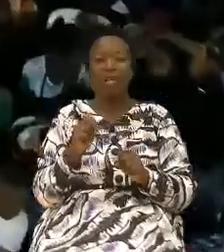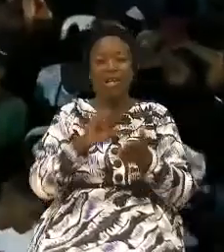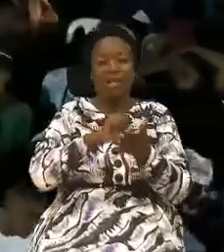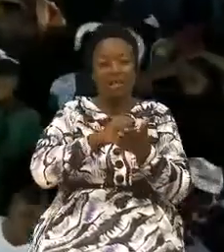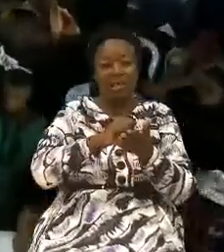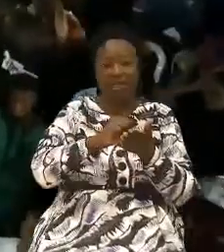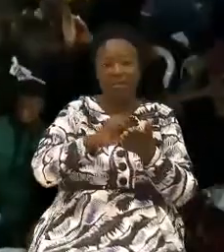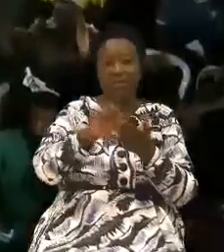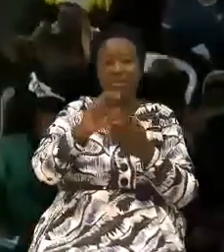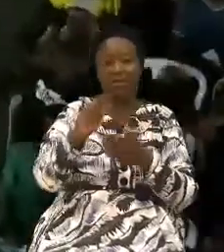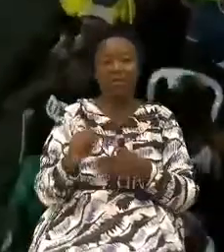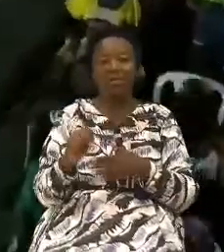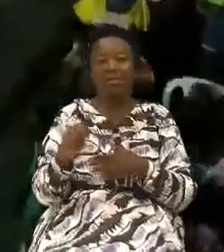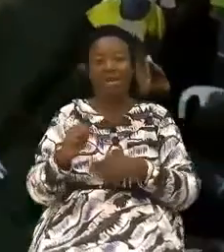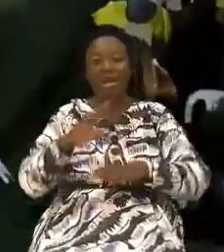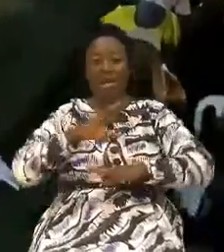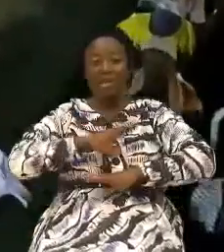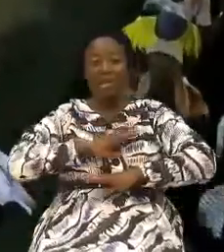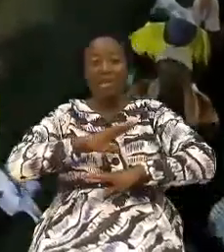sanctification, satisfaction,